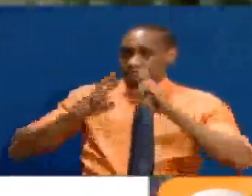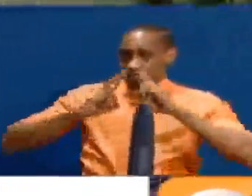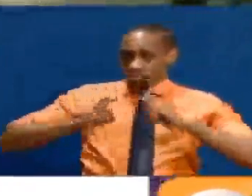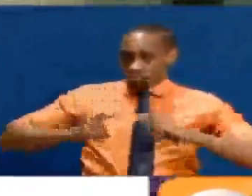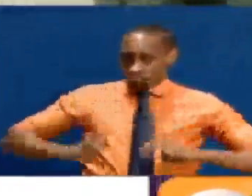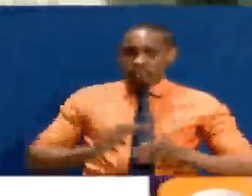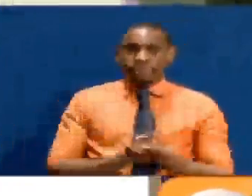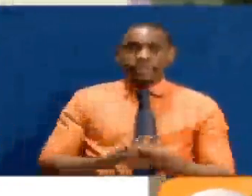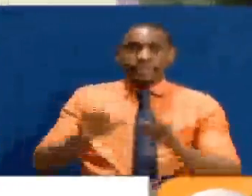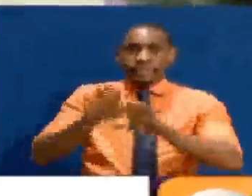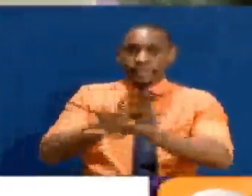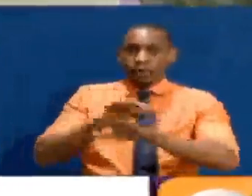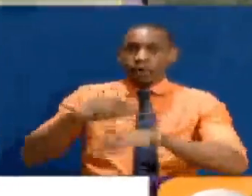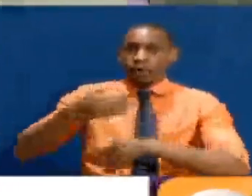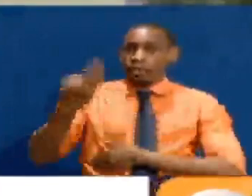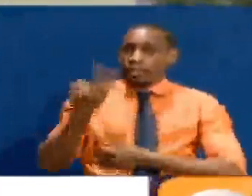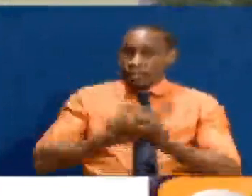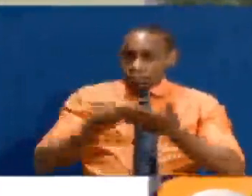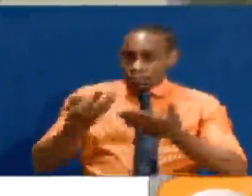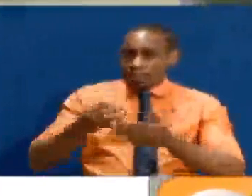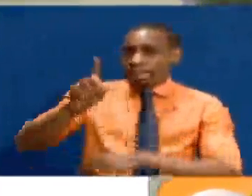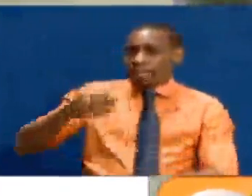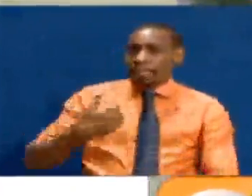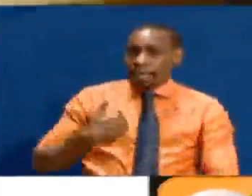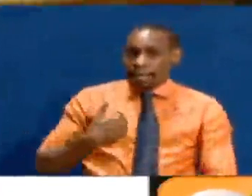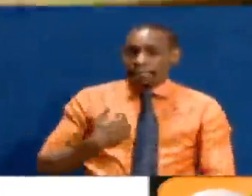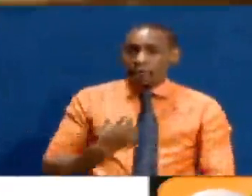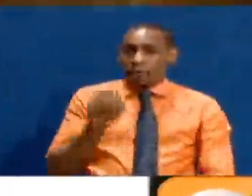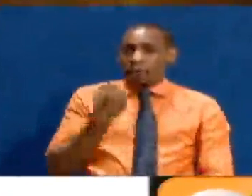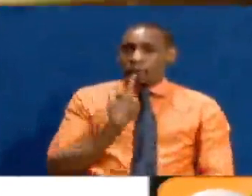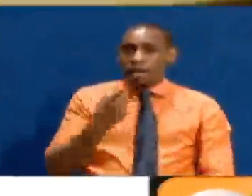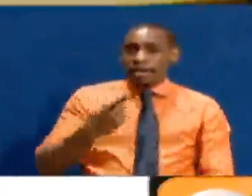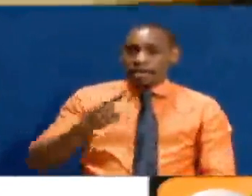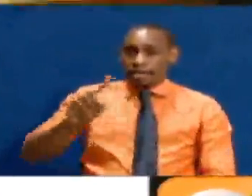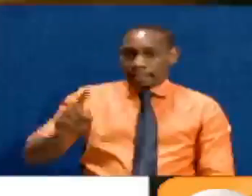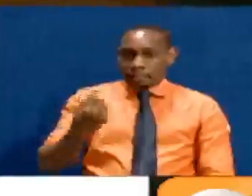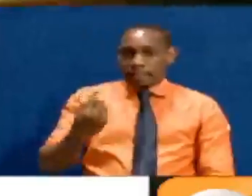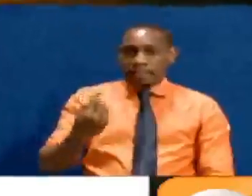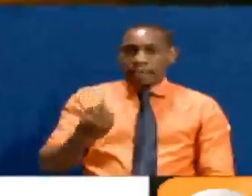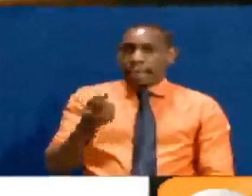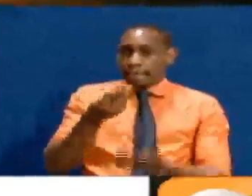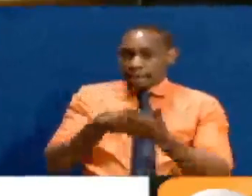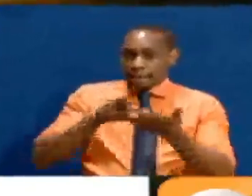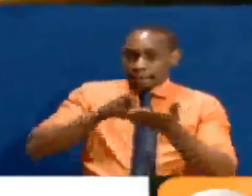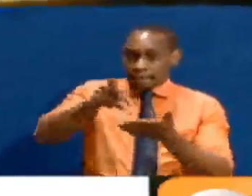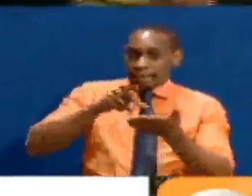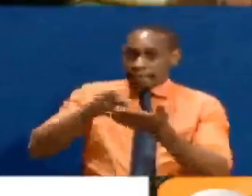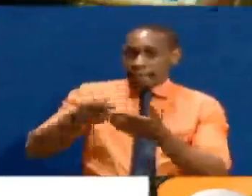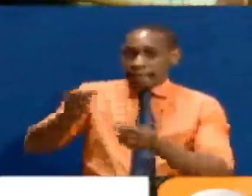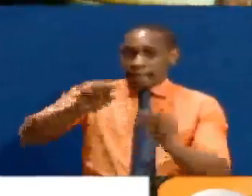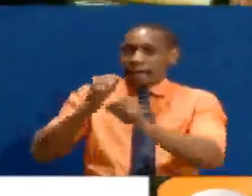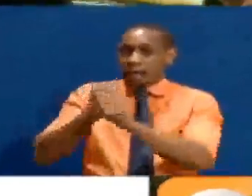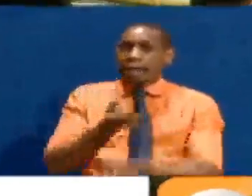vitals. Every 3 weeks, Mwende needs to have at least 100,000 shillings to pay for her lab